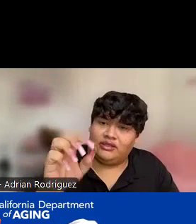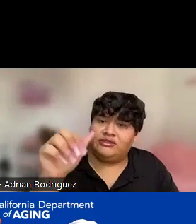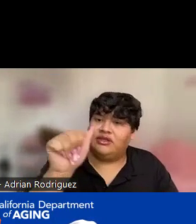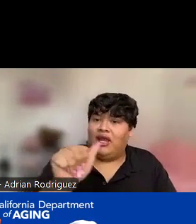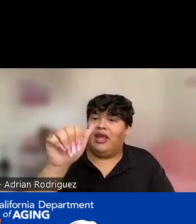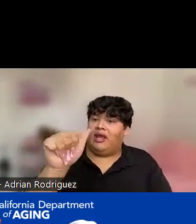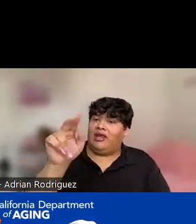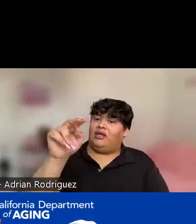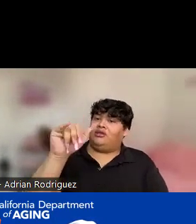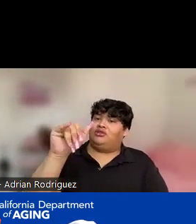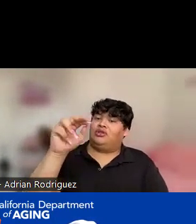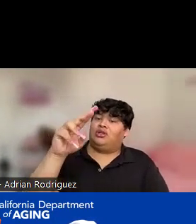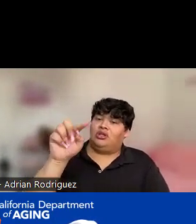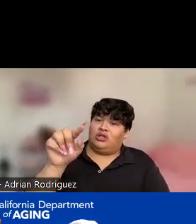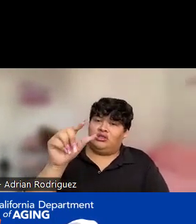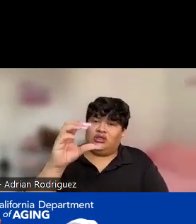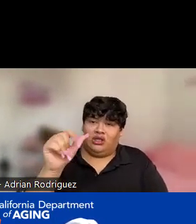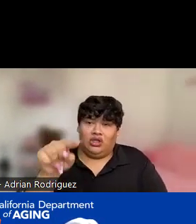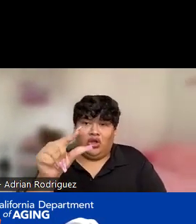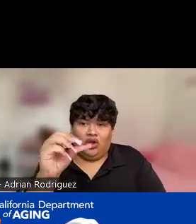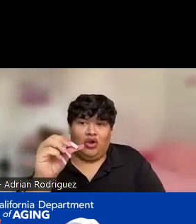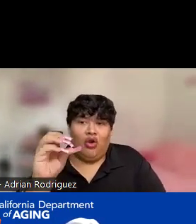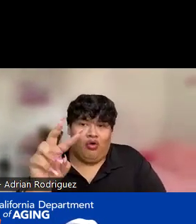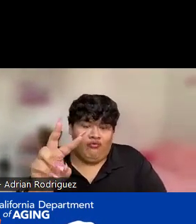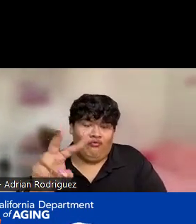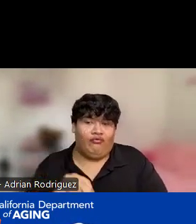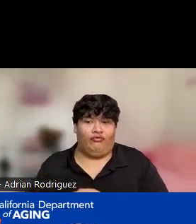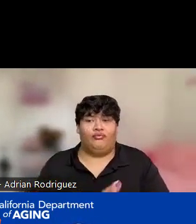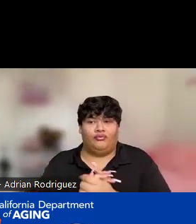at aging.ca.gov.